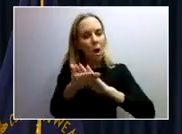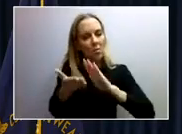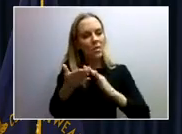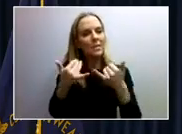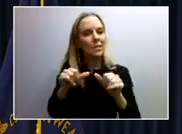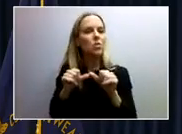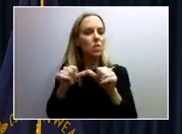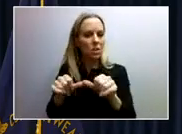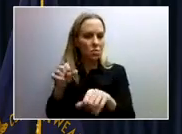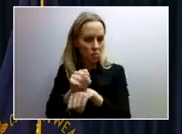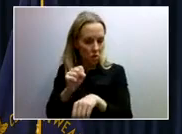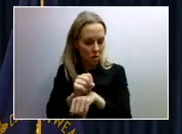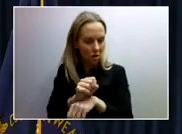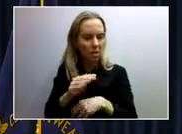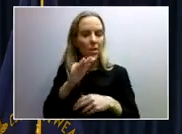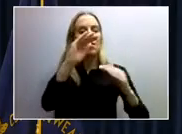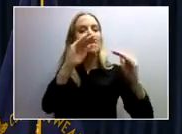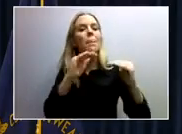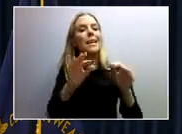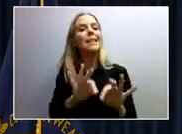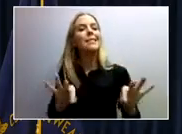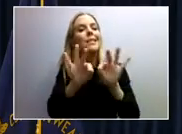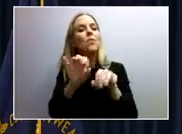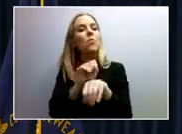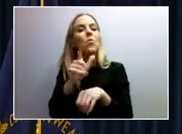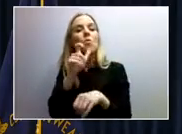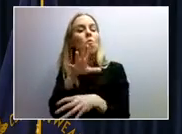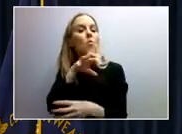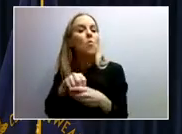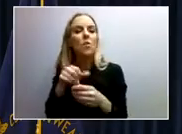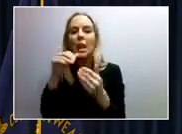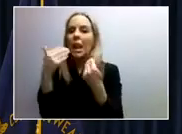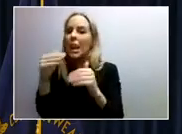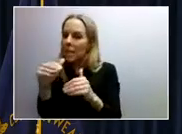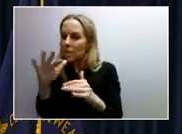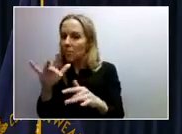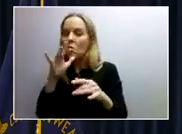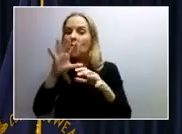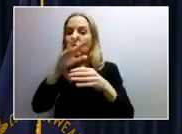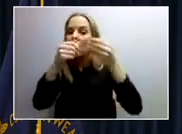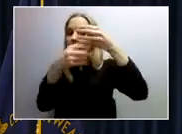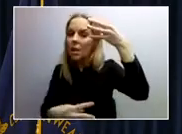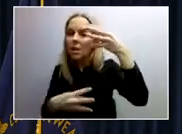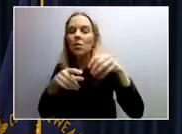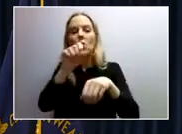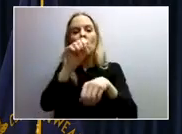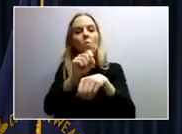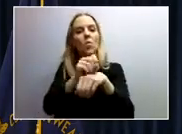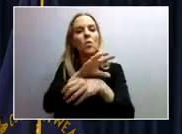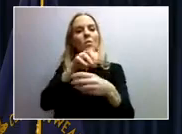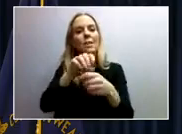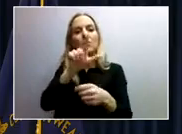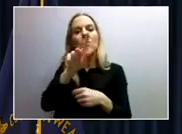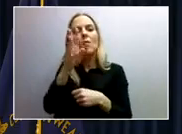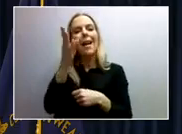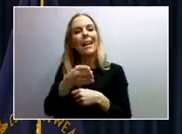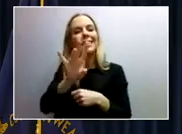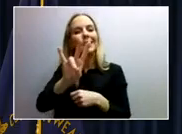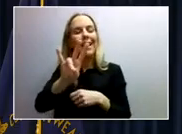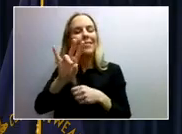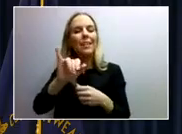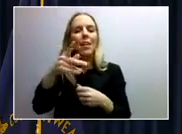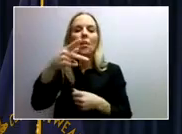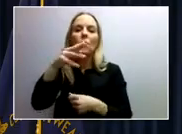work. Essential employees include, but are not limited to, employees who work in 24-hour facilities like parks,